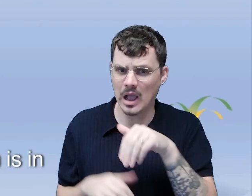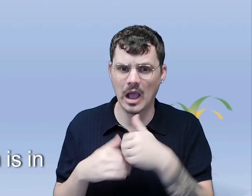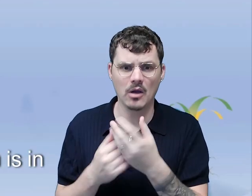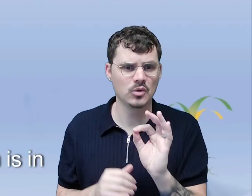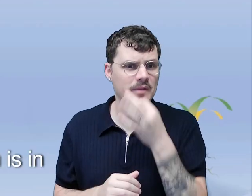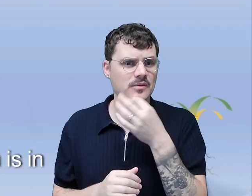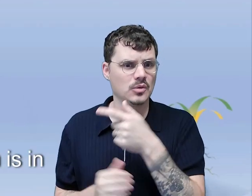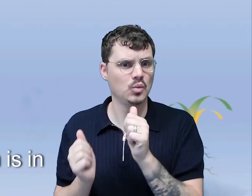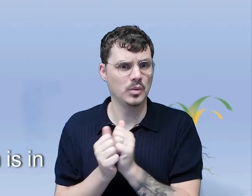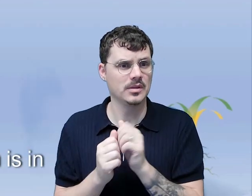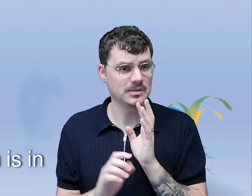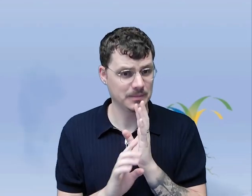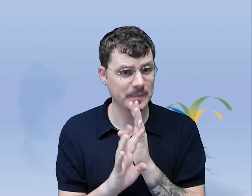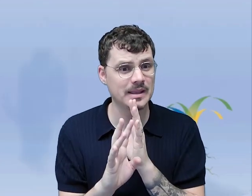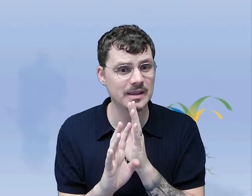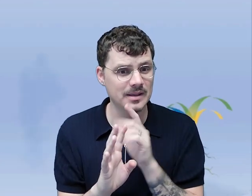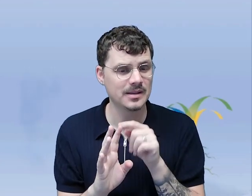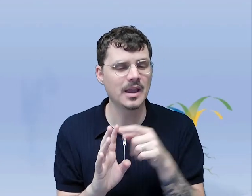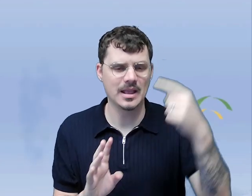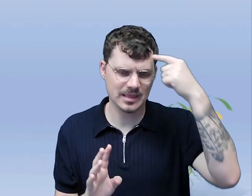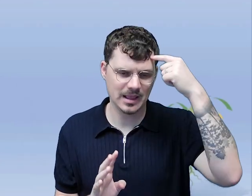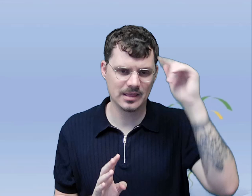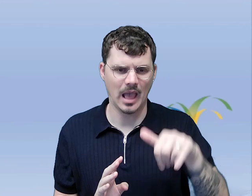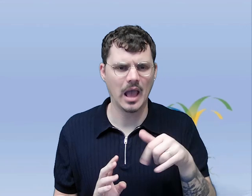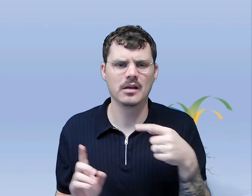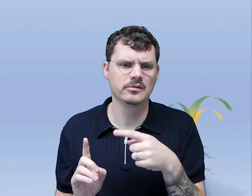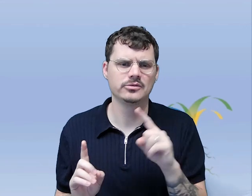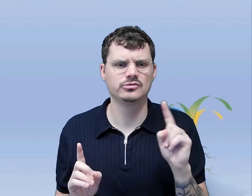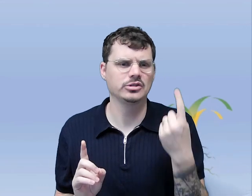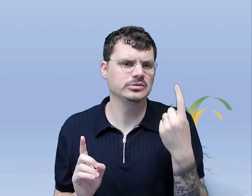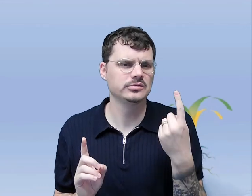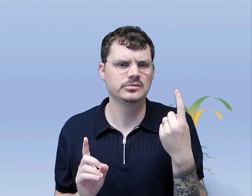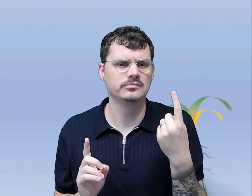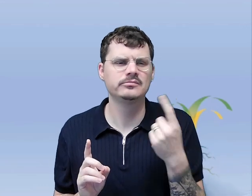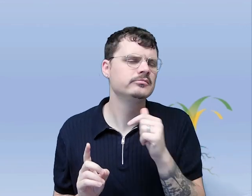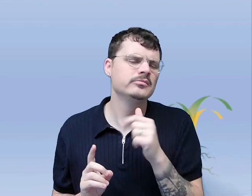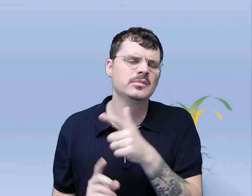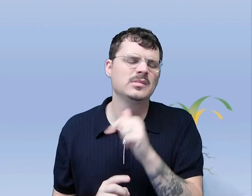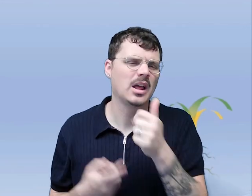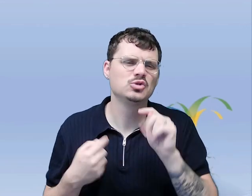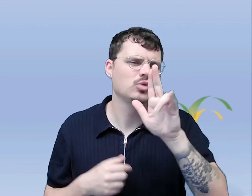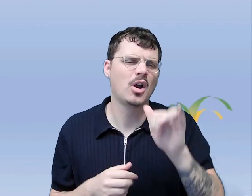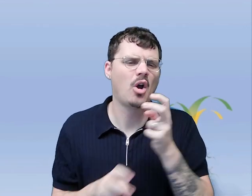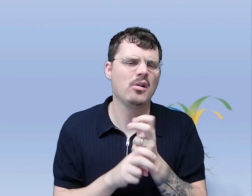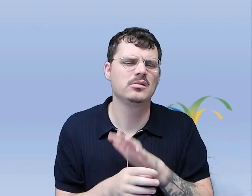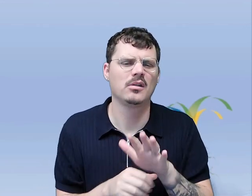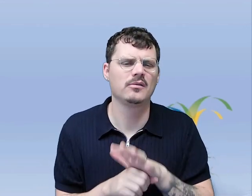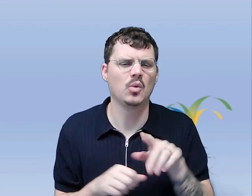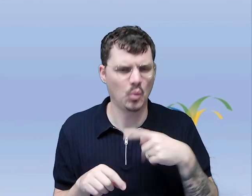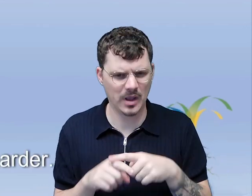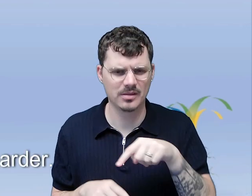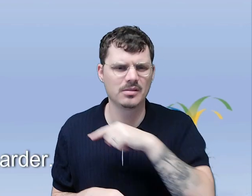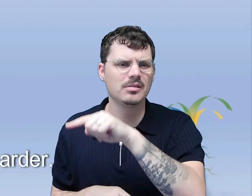will notice how gifted the person is in terms of speaking and think they're just not trying very